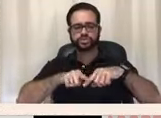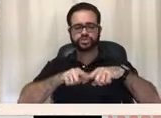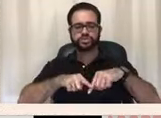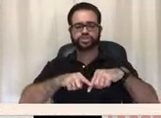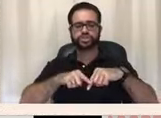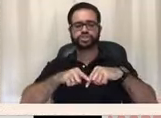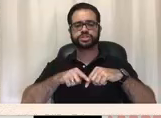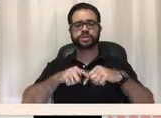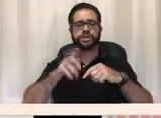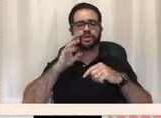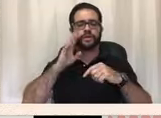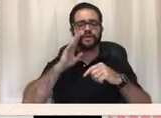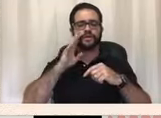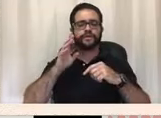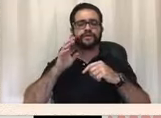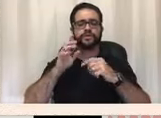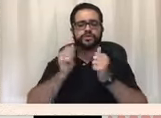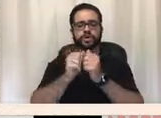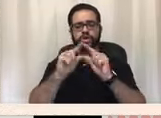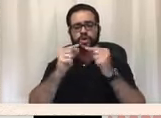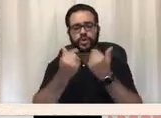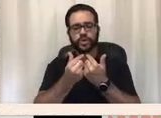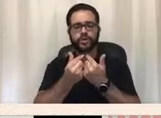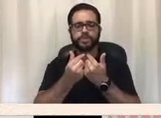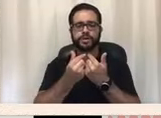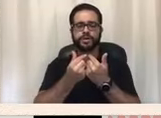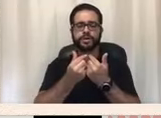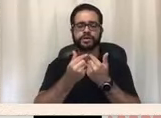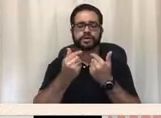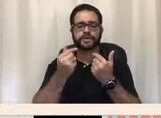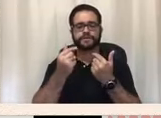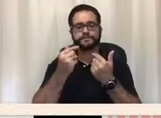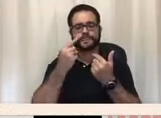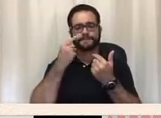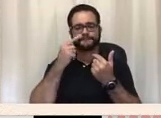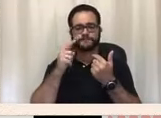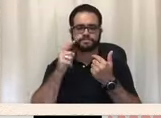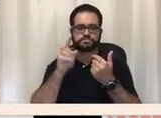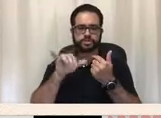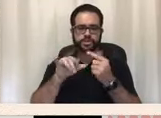choose your group, or your group chooses to move in.